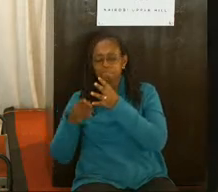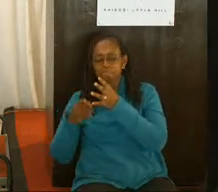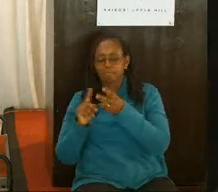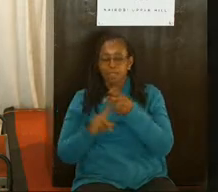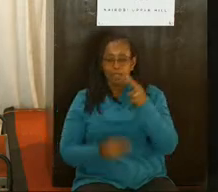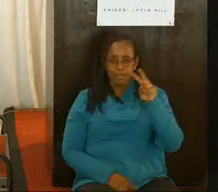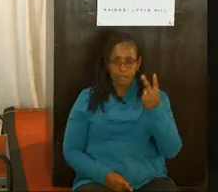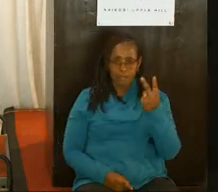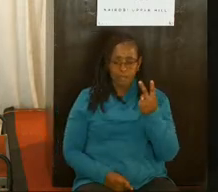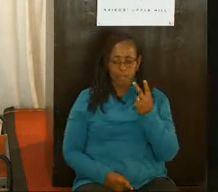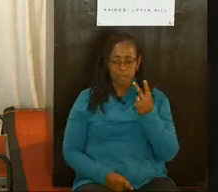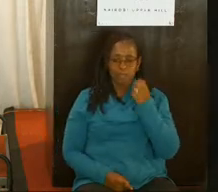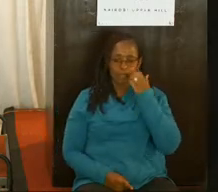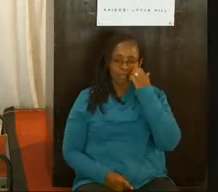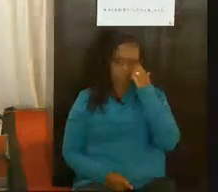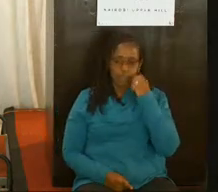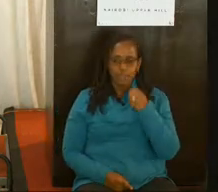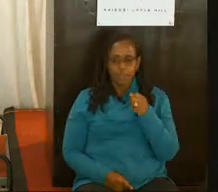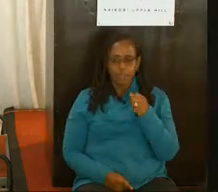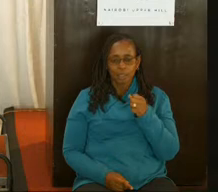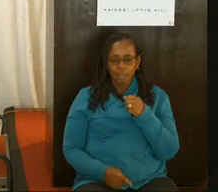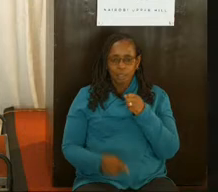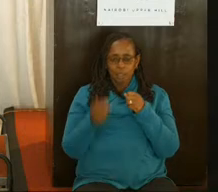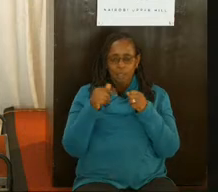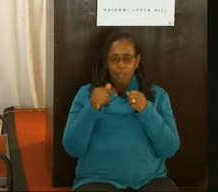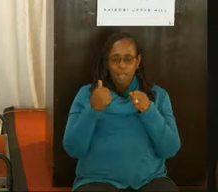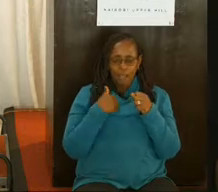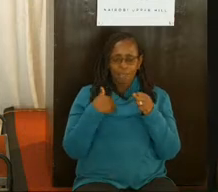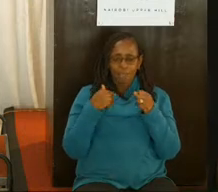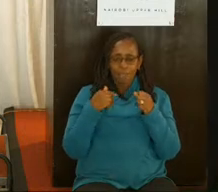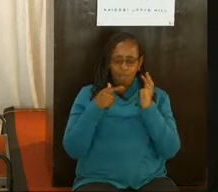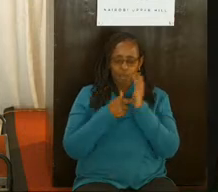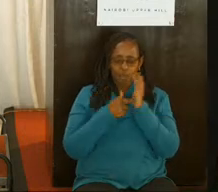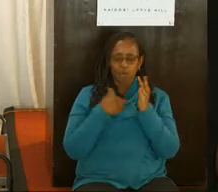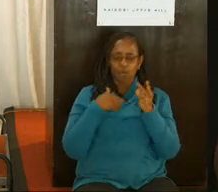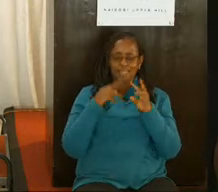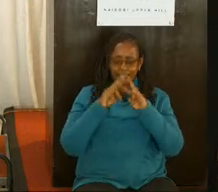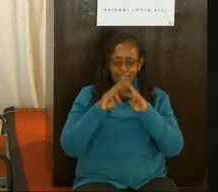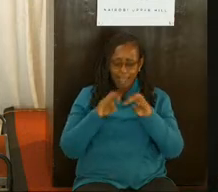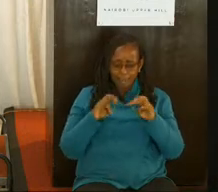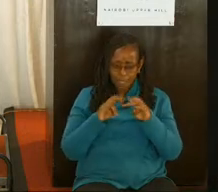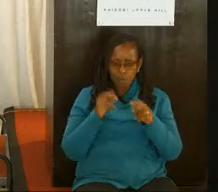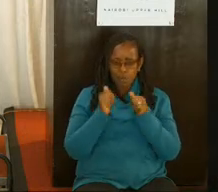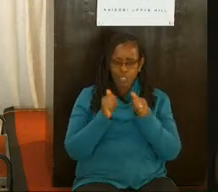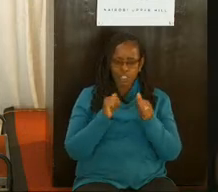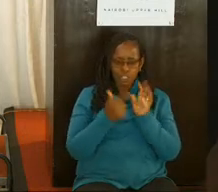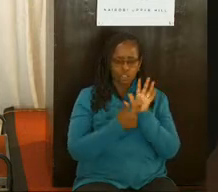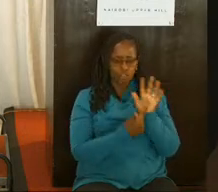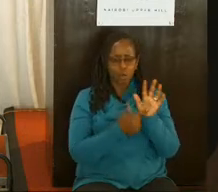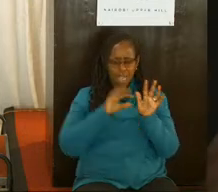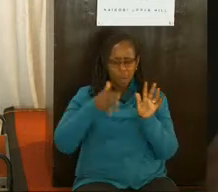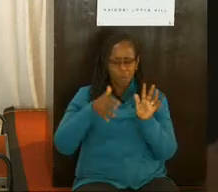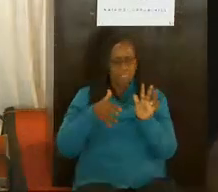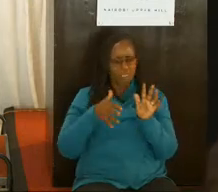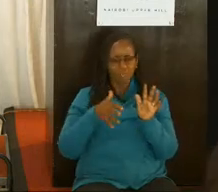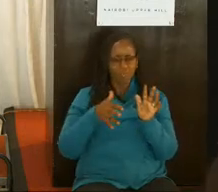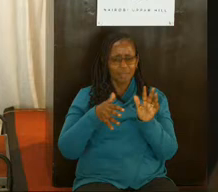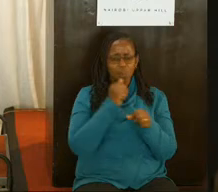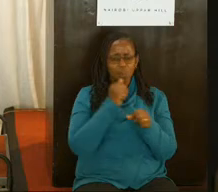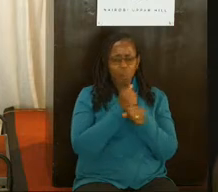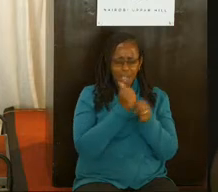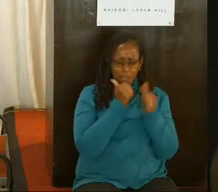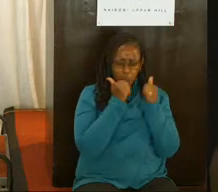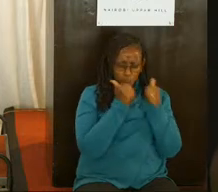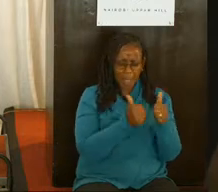two there was a point about the survey findings that portrayed the counties as not doing as well as the national government